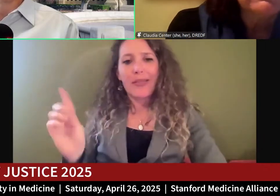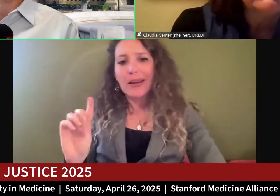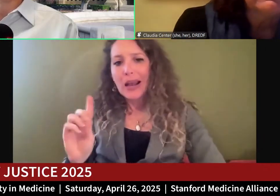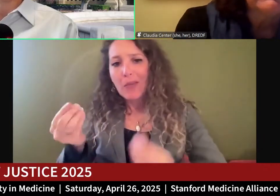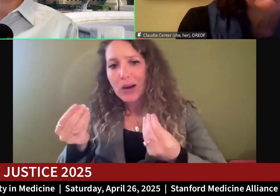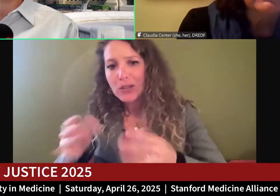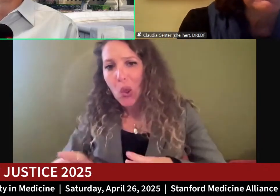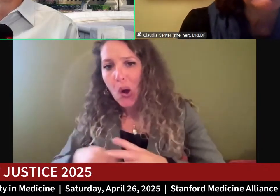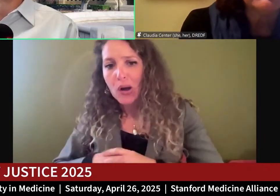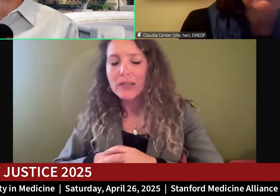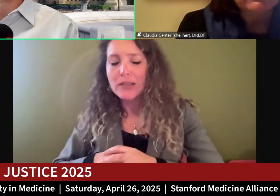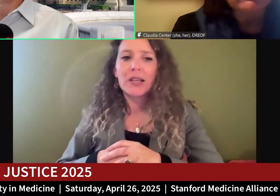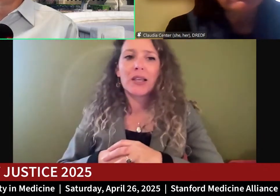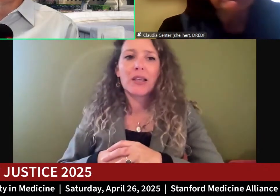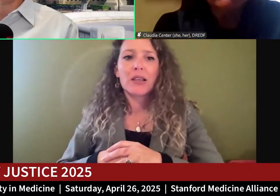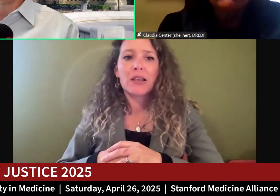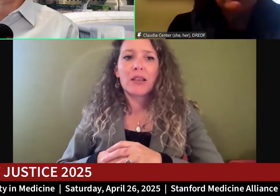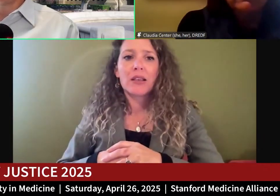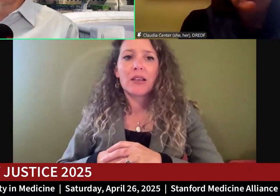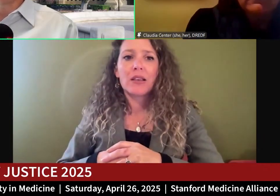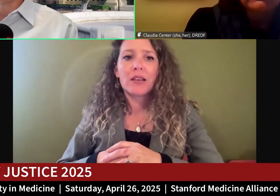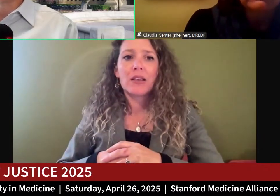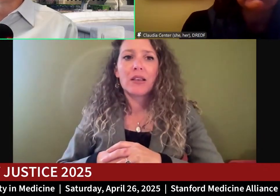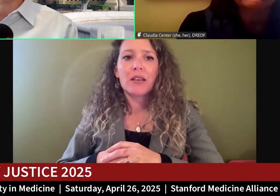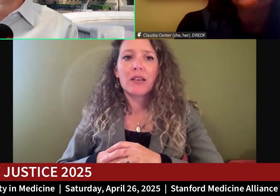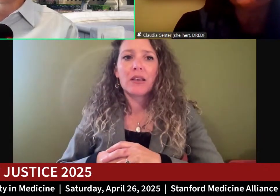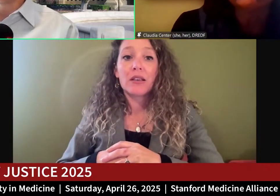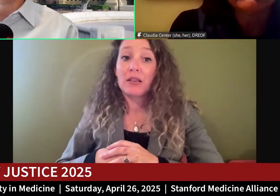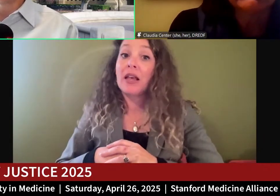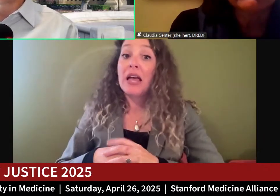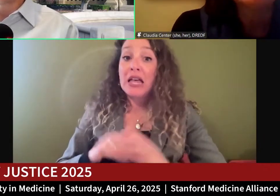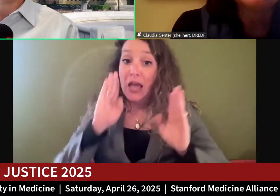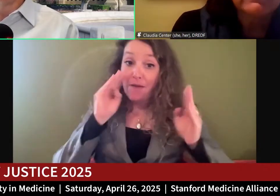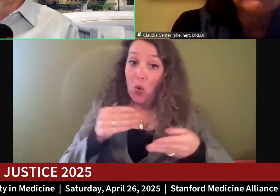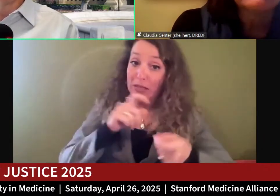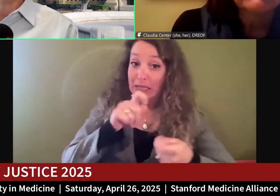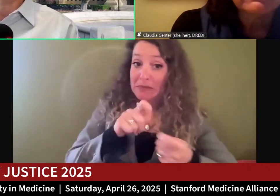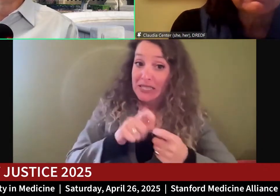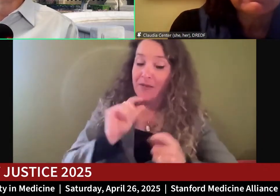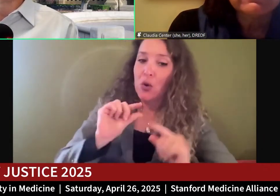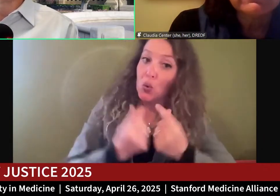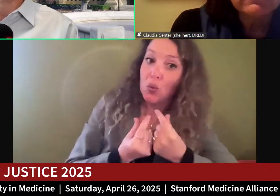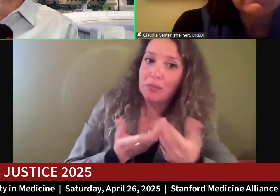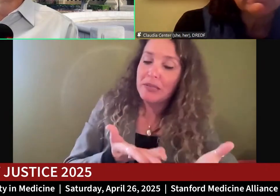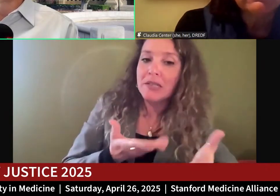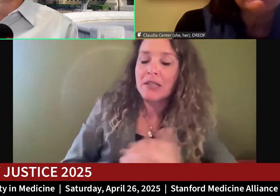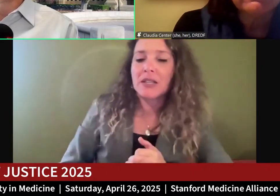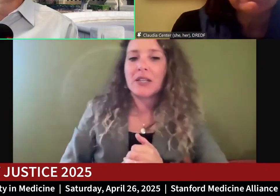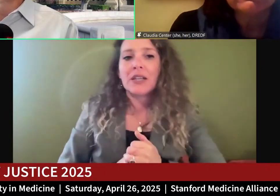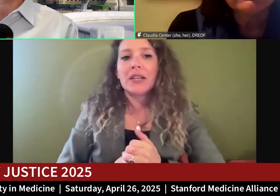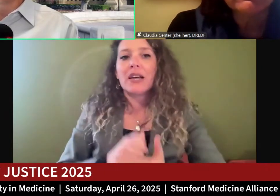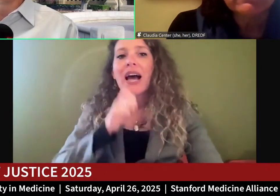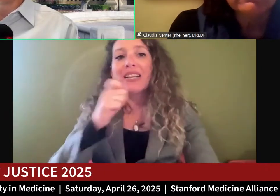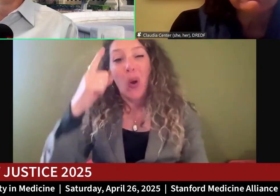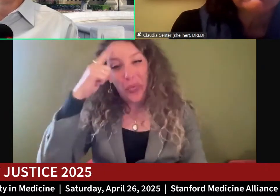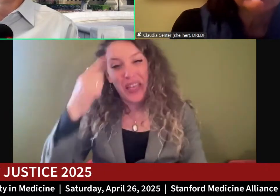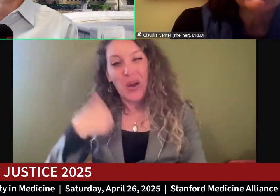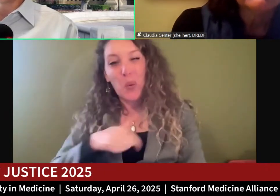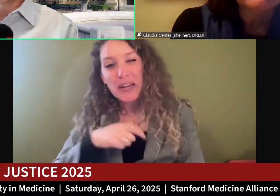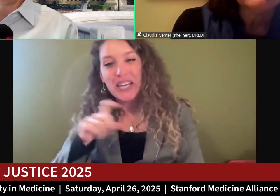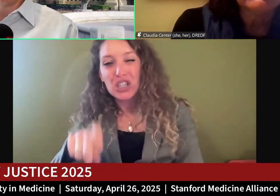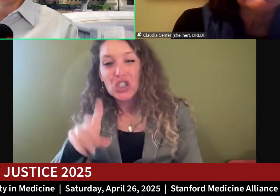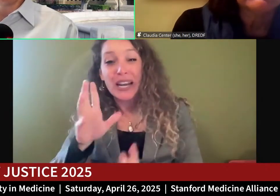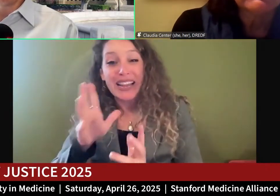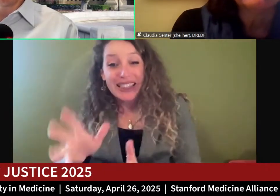because, they were sticking their neck out on behalf of certain groups. And I just don't think that we should leave